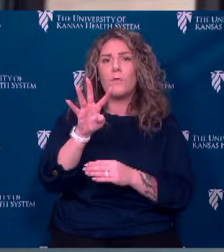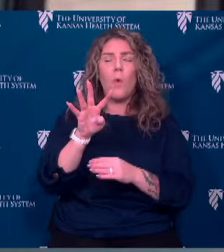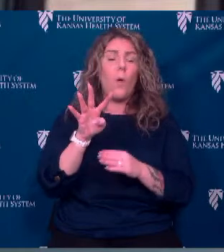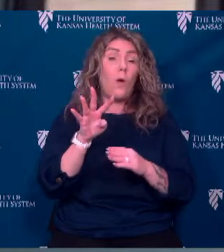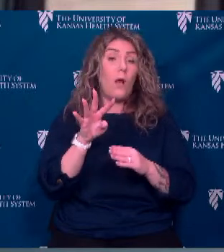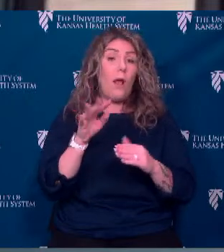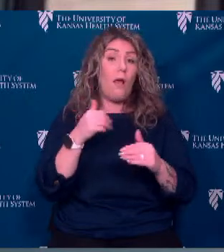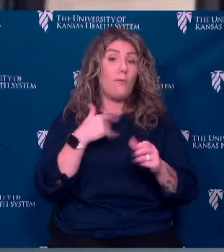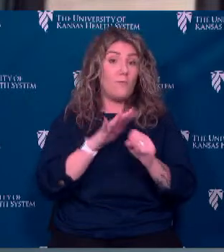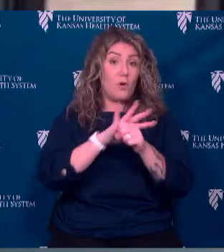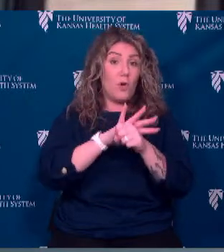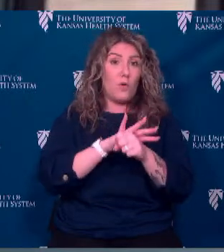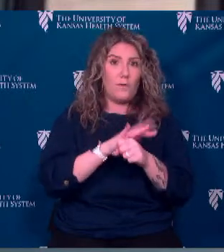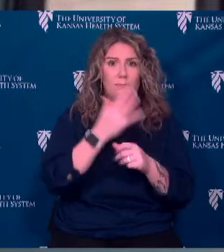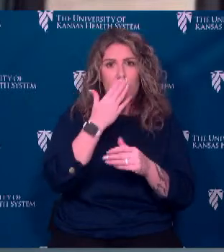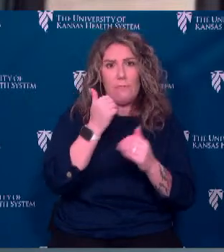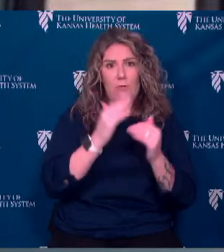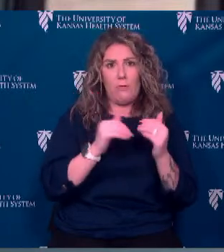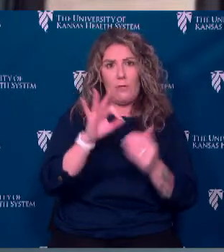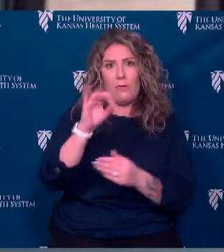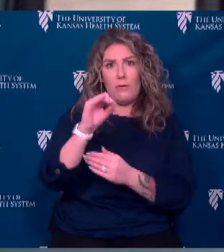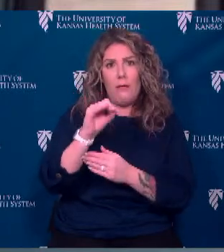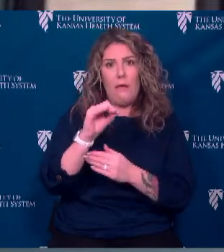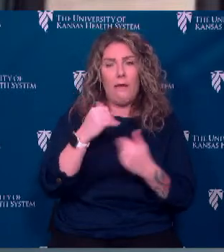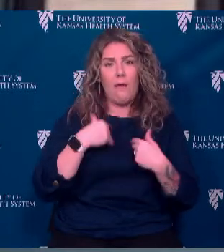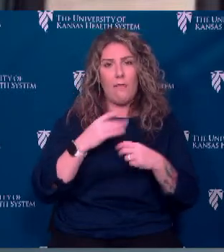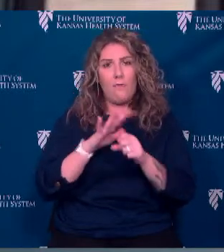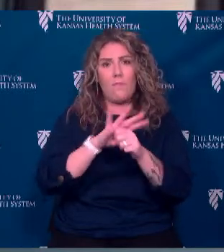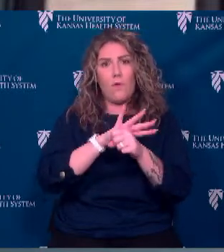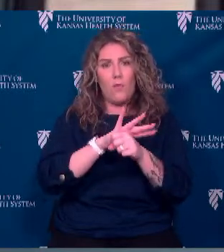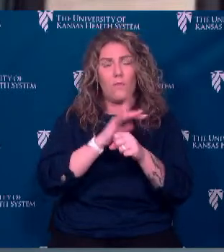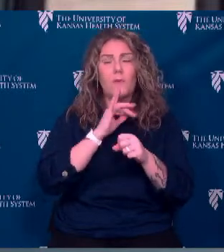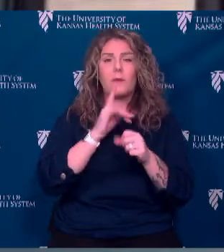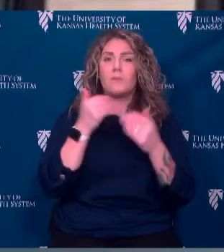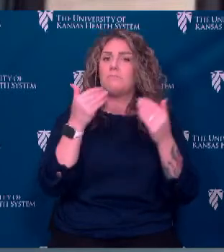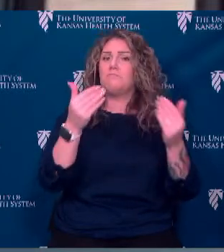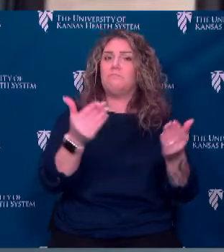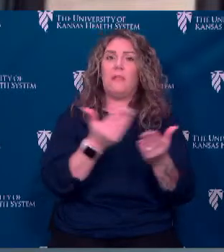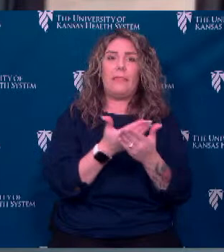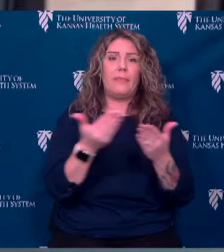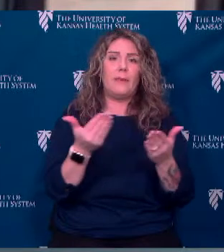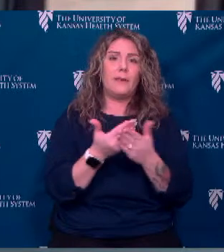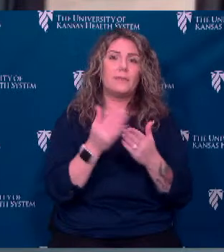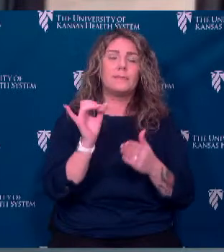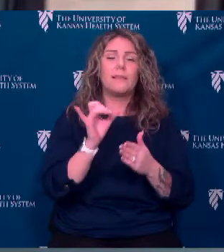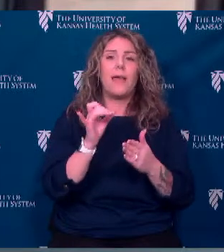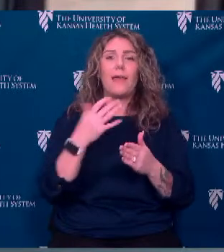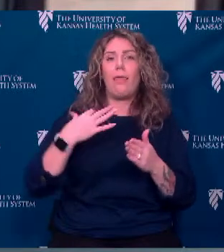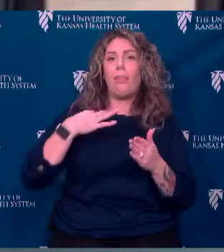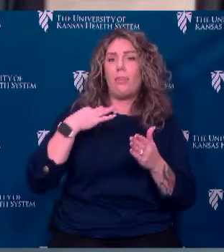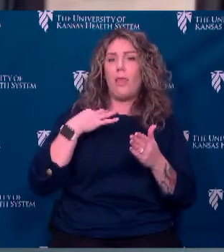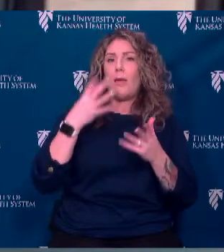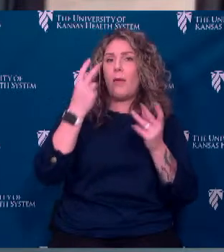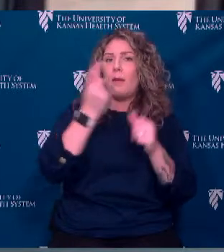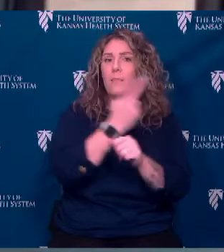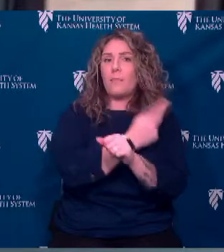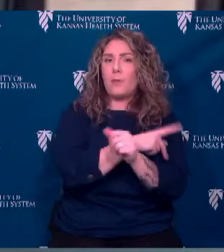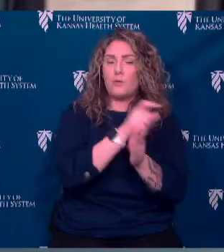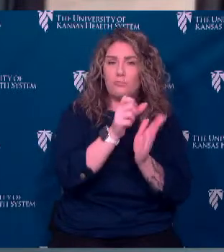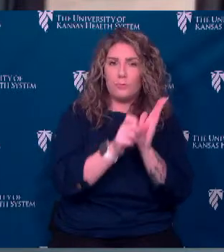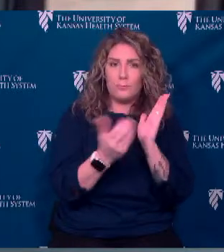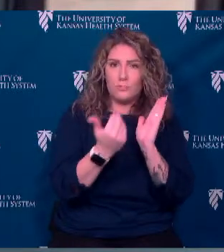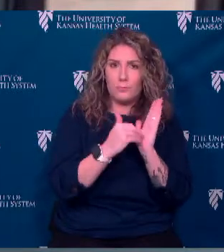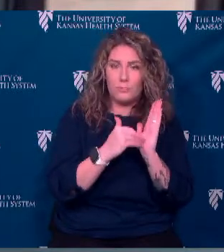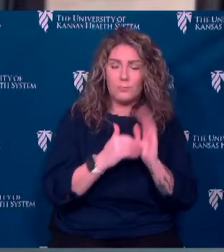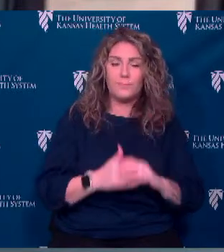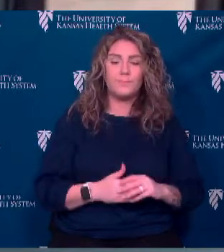when we had 90 out with COVID. So that has allowed us to do some things like start doing elective outpatient surgeries again